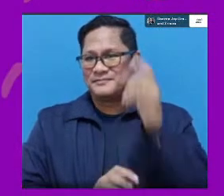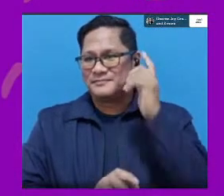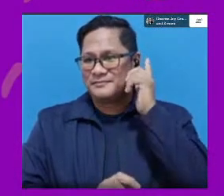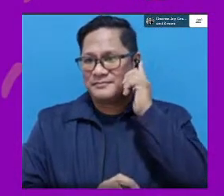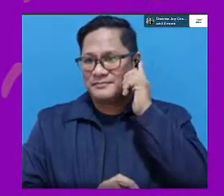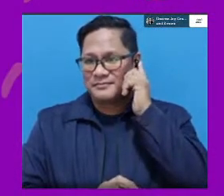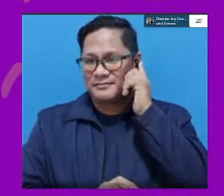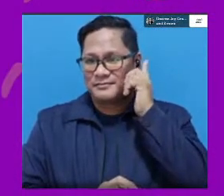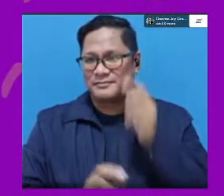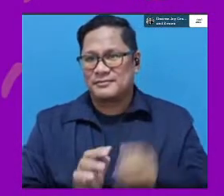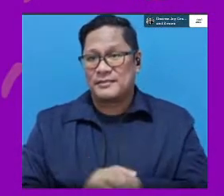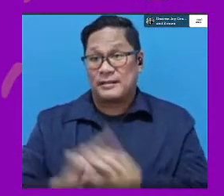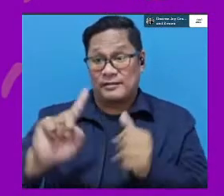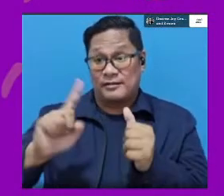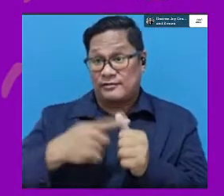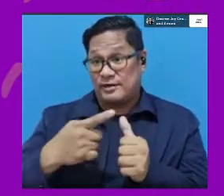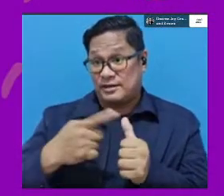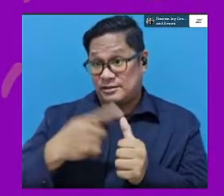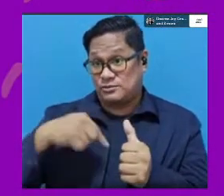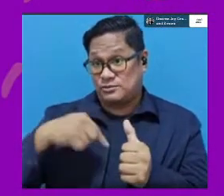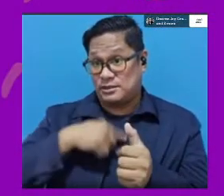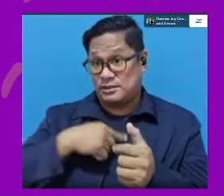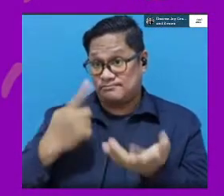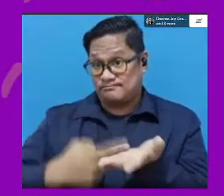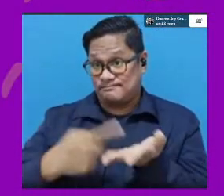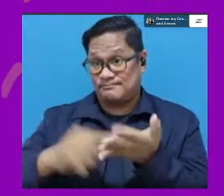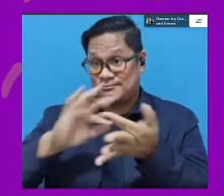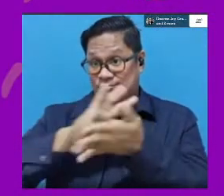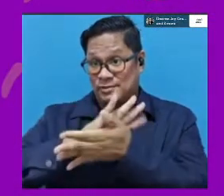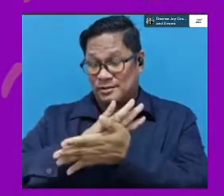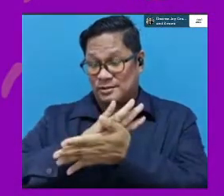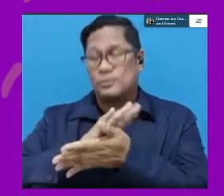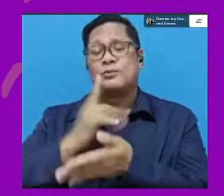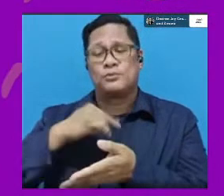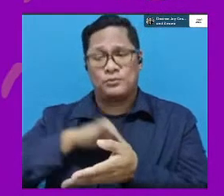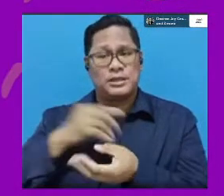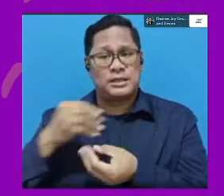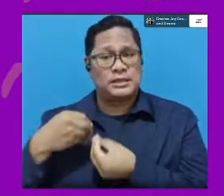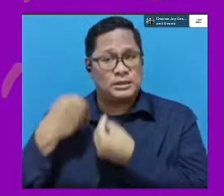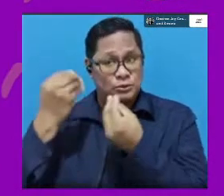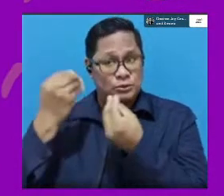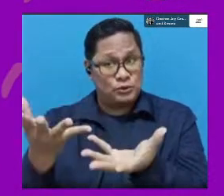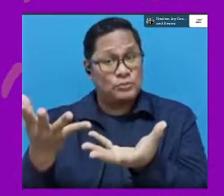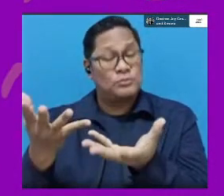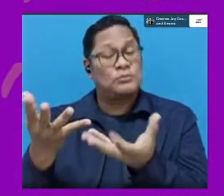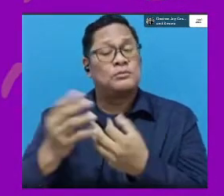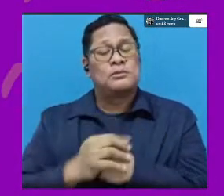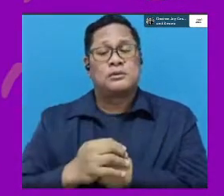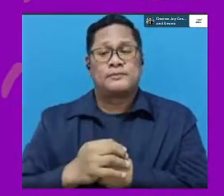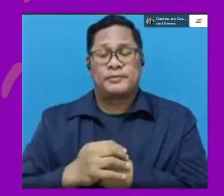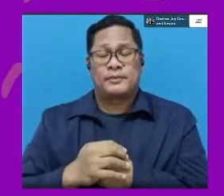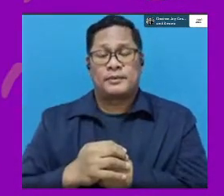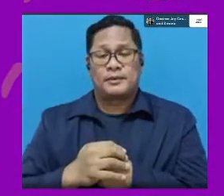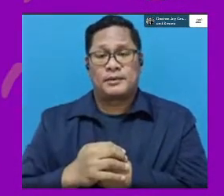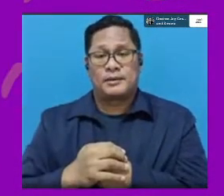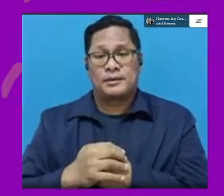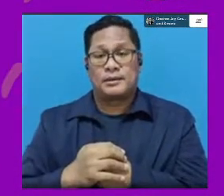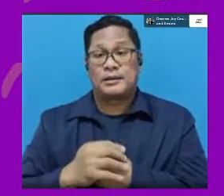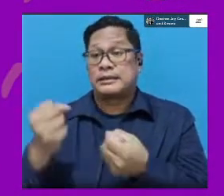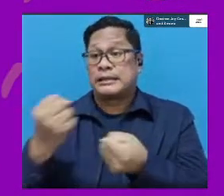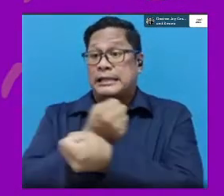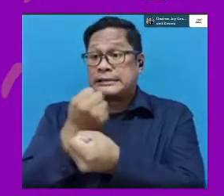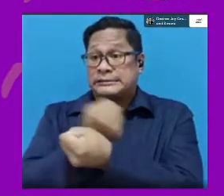First of all, because we're talking about COVID, let me give you an overview of the statistics